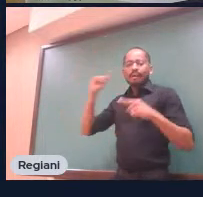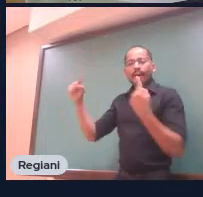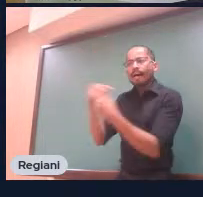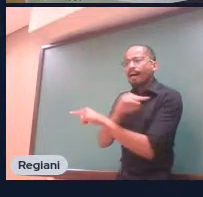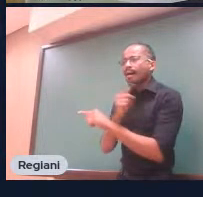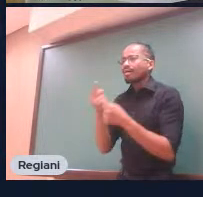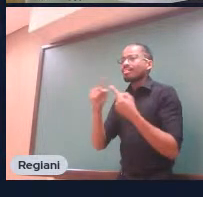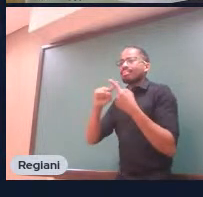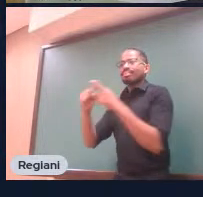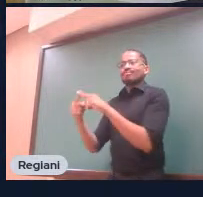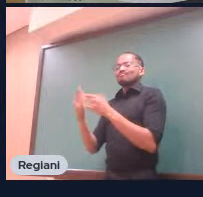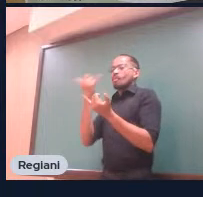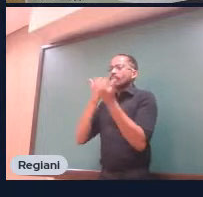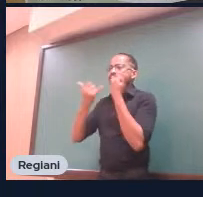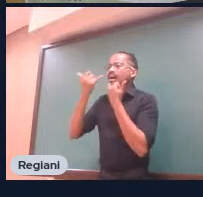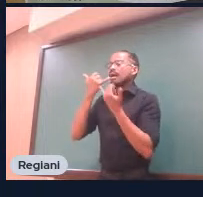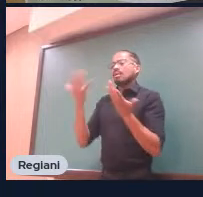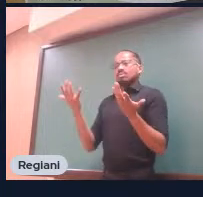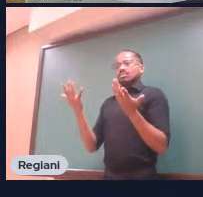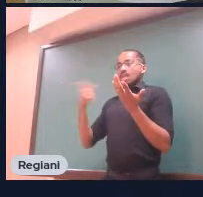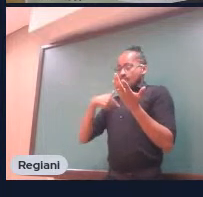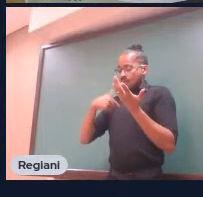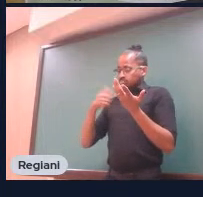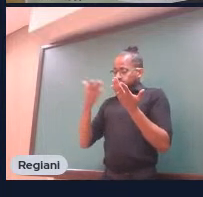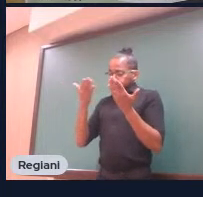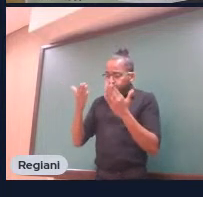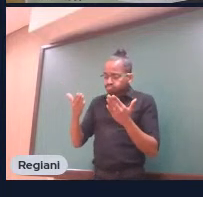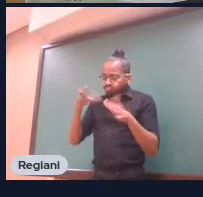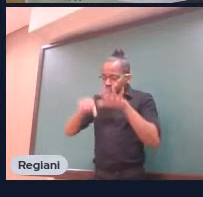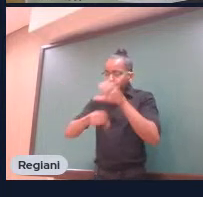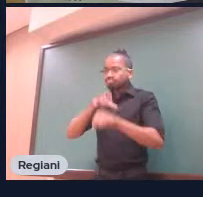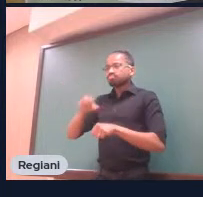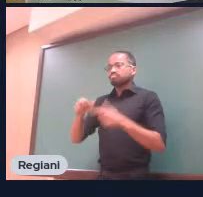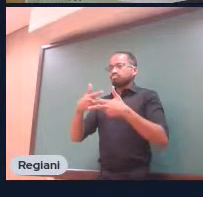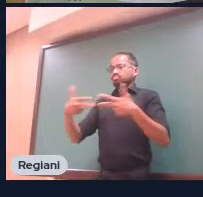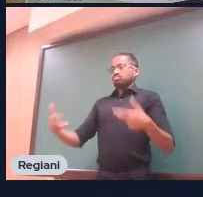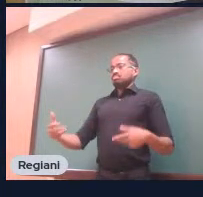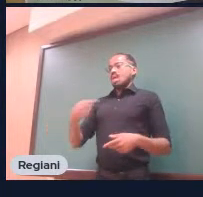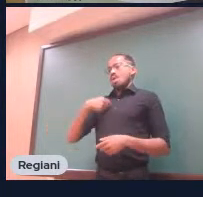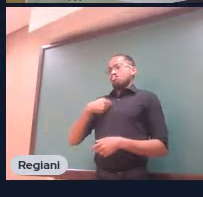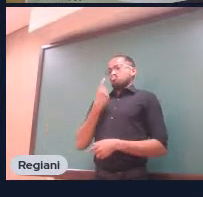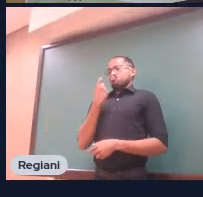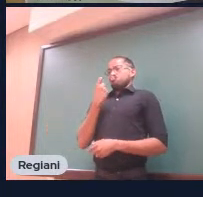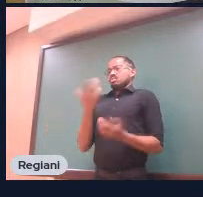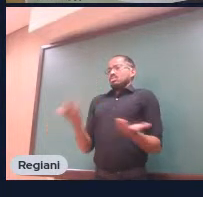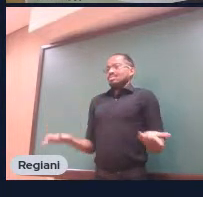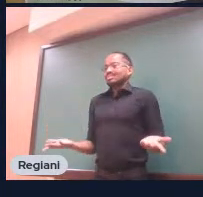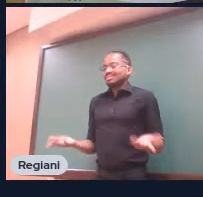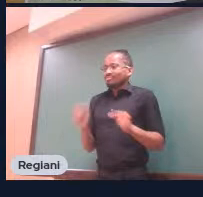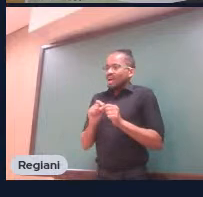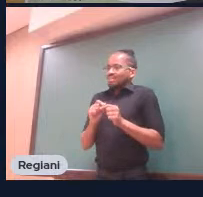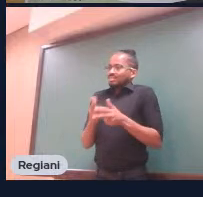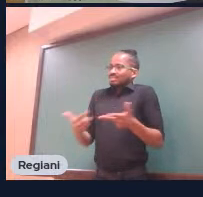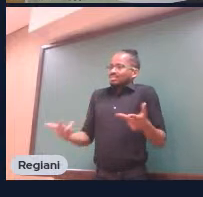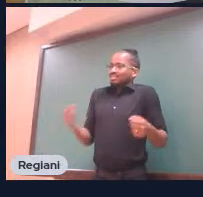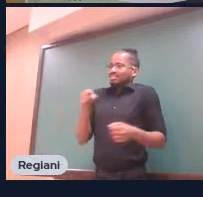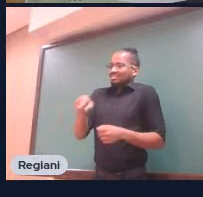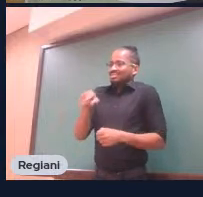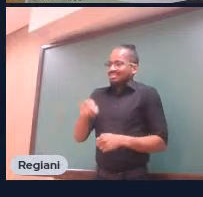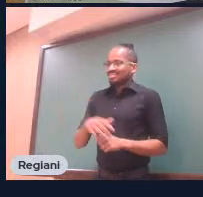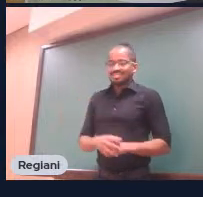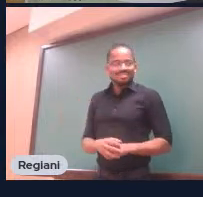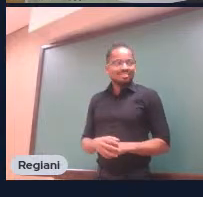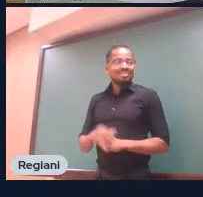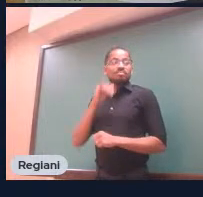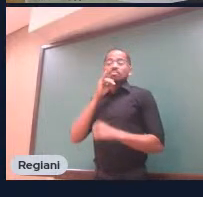synthesis only, do-it-yourself analysis, standalone versus subsumed in other tools, say in what is